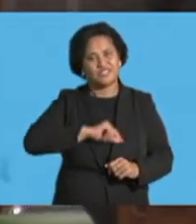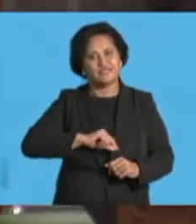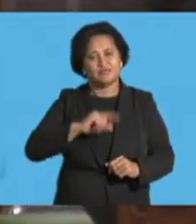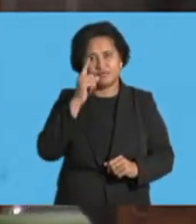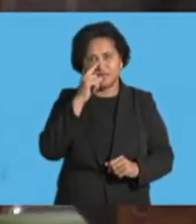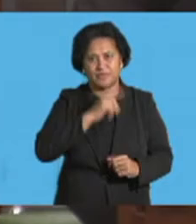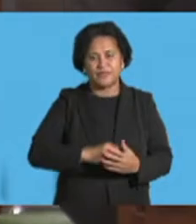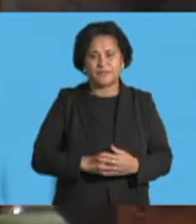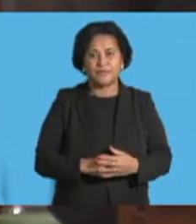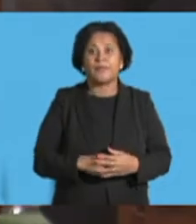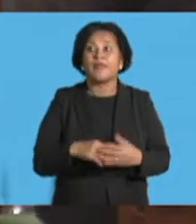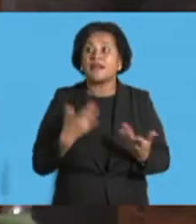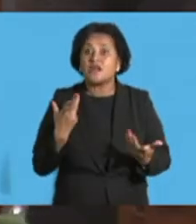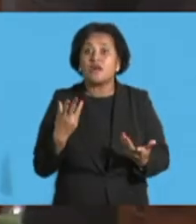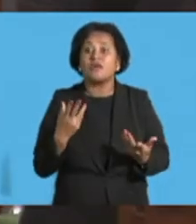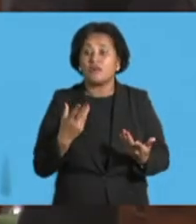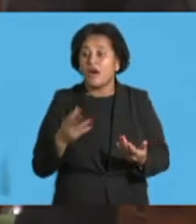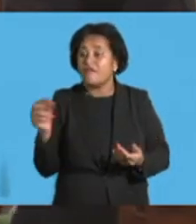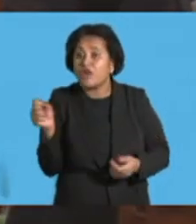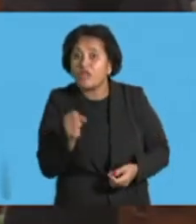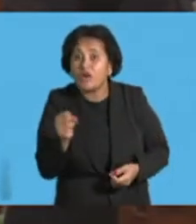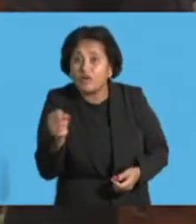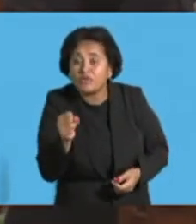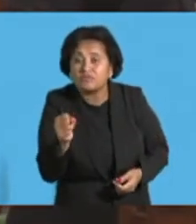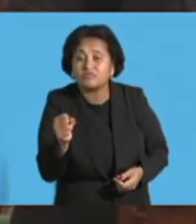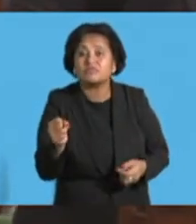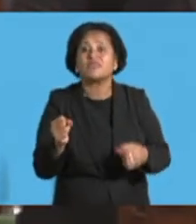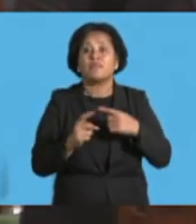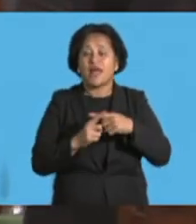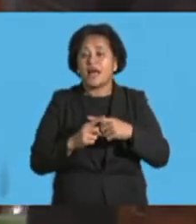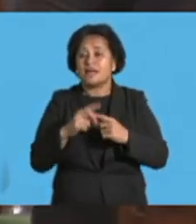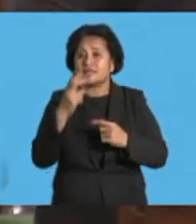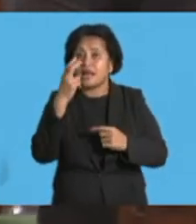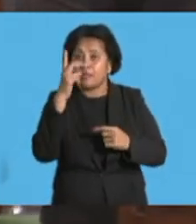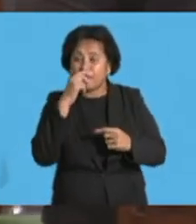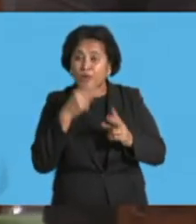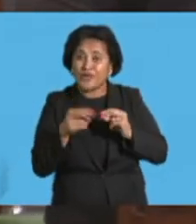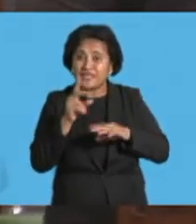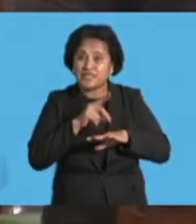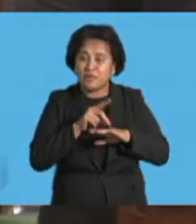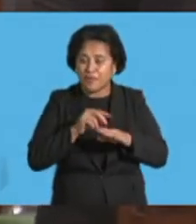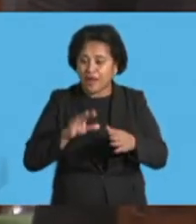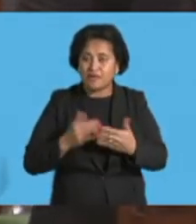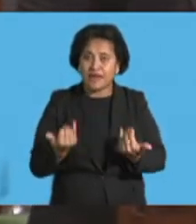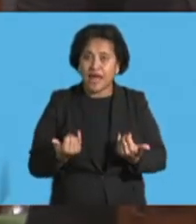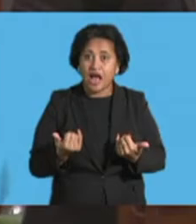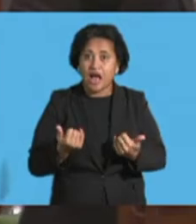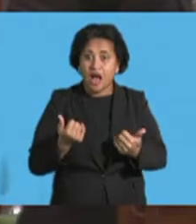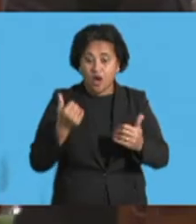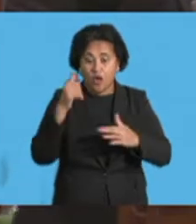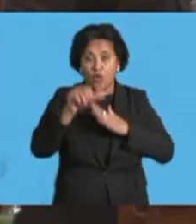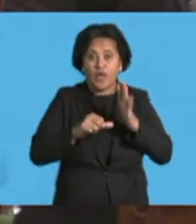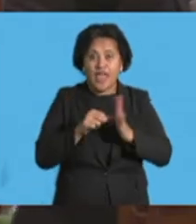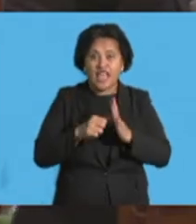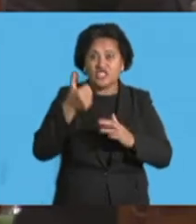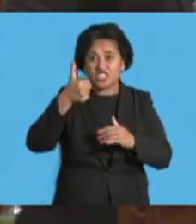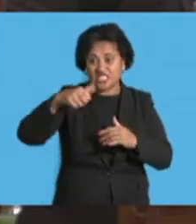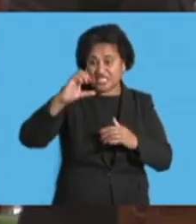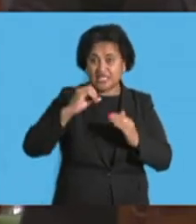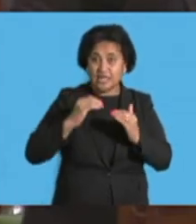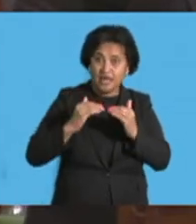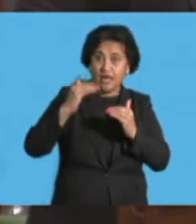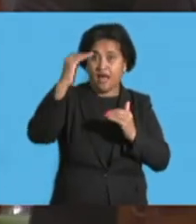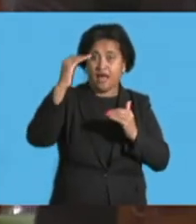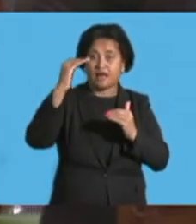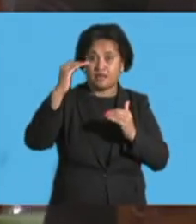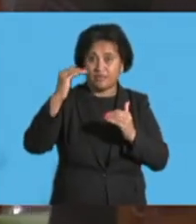further assist the elderly and persons with disabilities, government will now fully fund bus fares for persons over 60 years of age who are currently